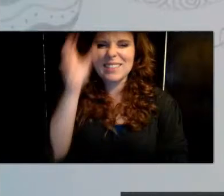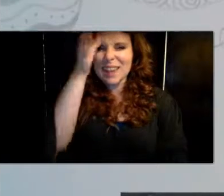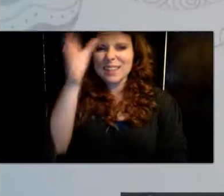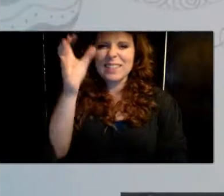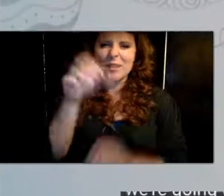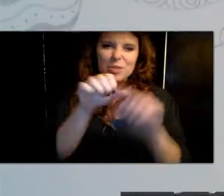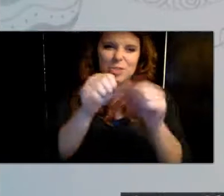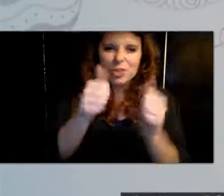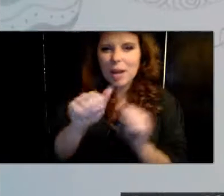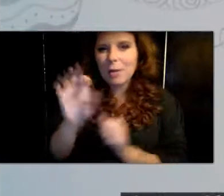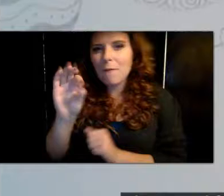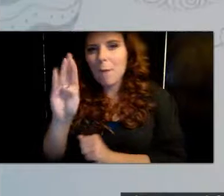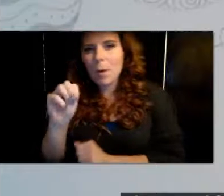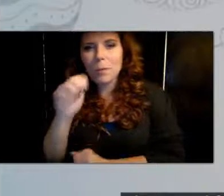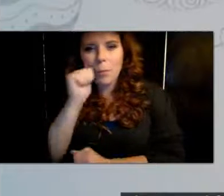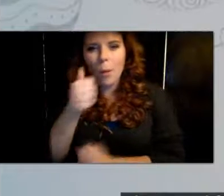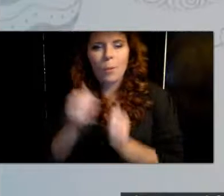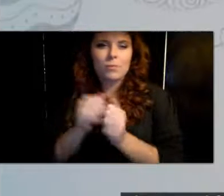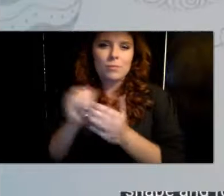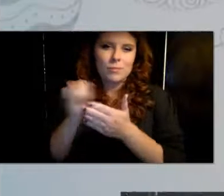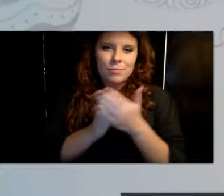of shape and form tomorrow with our drawing